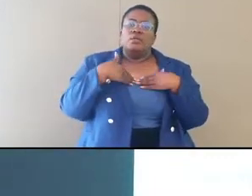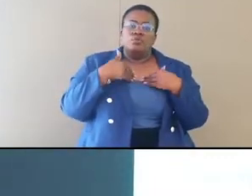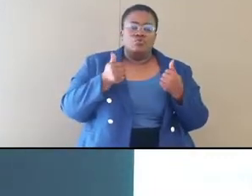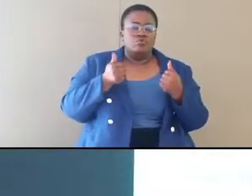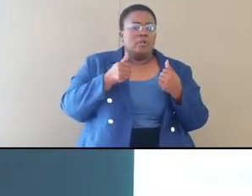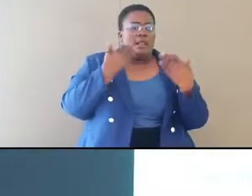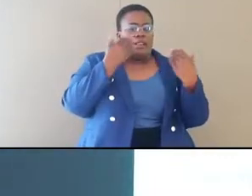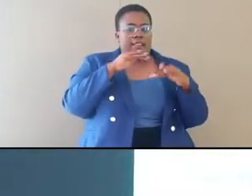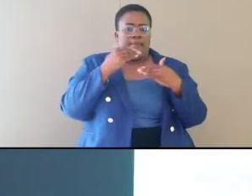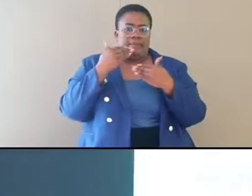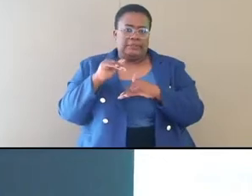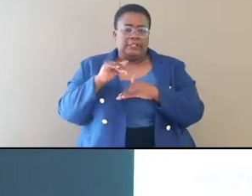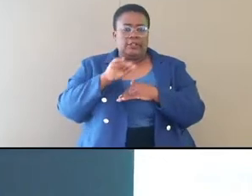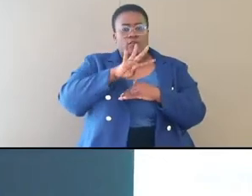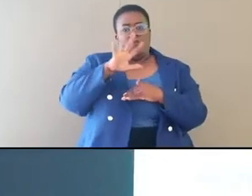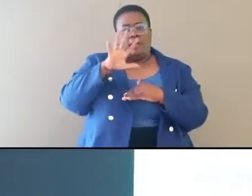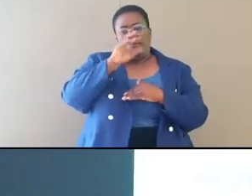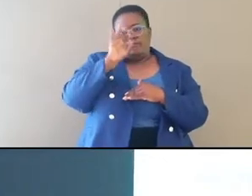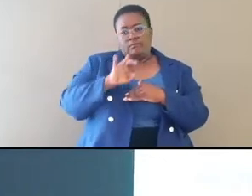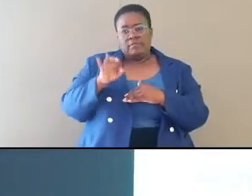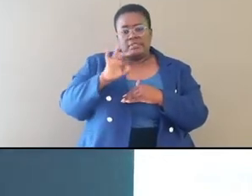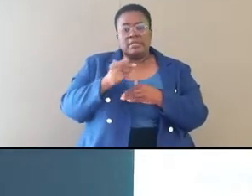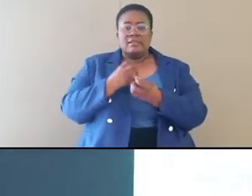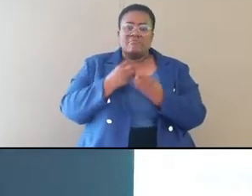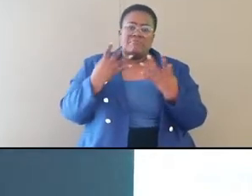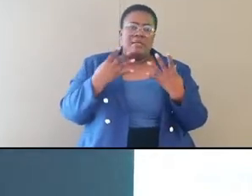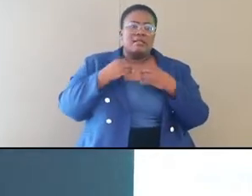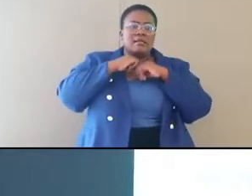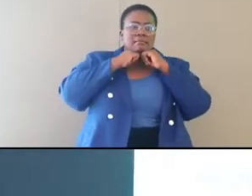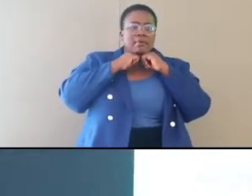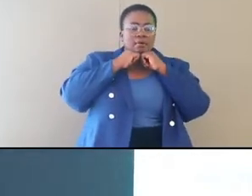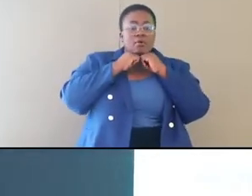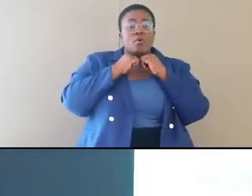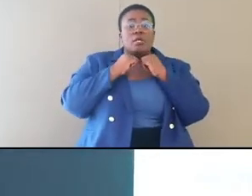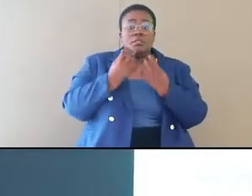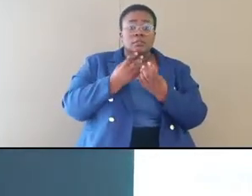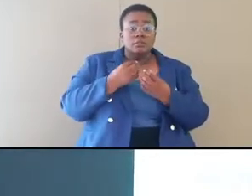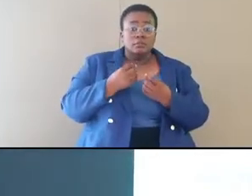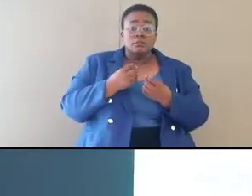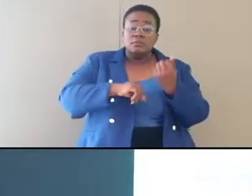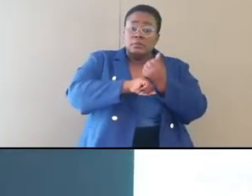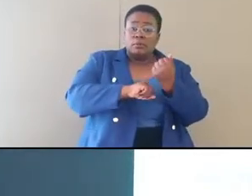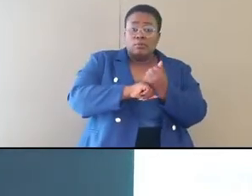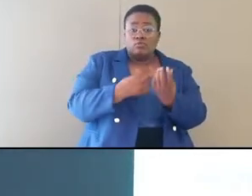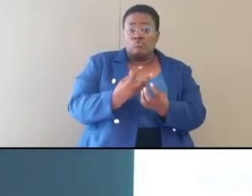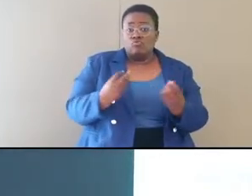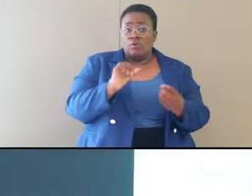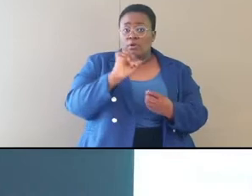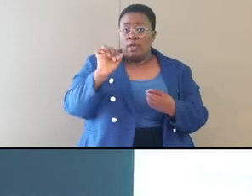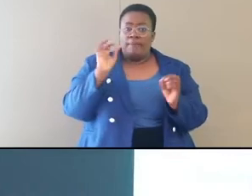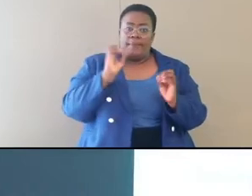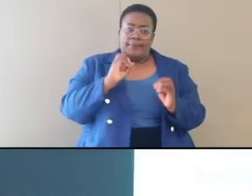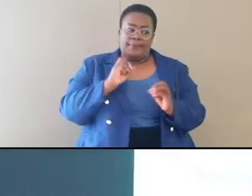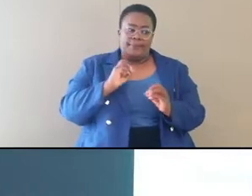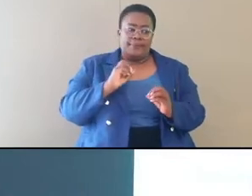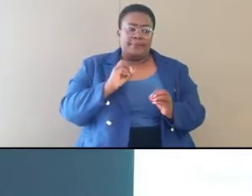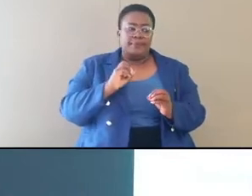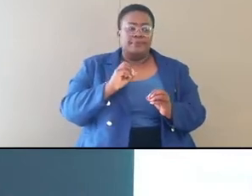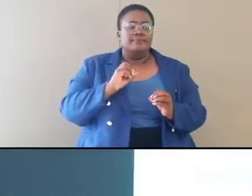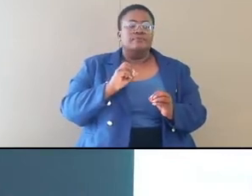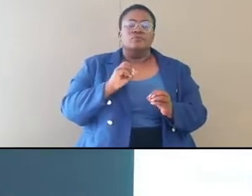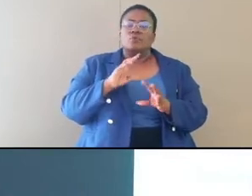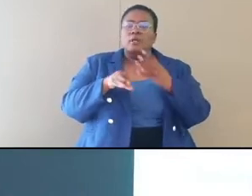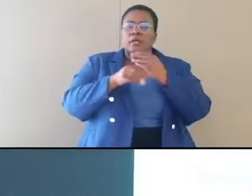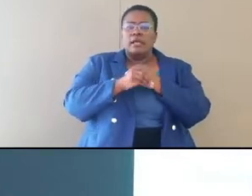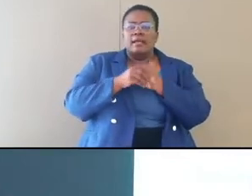45%. Many parents cannot feed their children. So the assumption that parents are able to contribute to that low amount and add the money